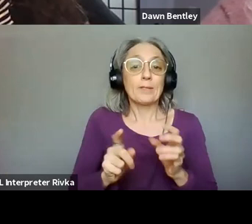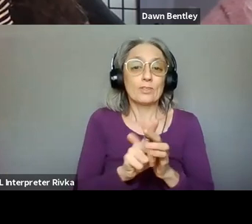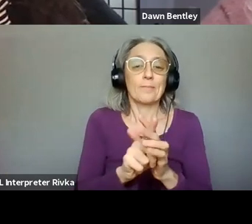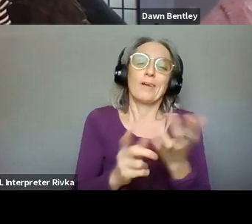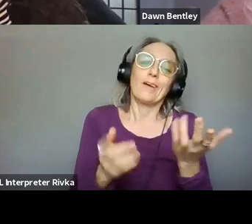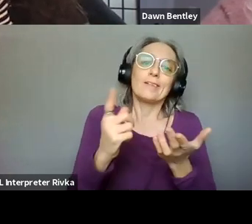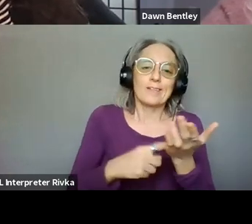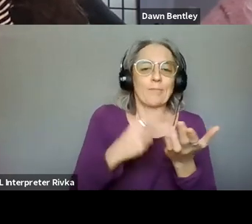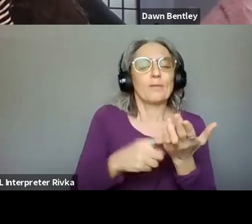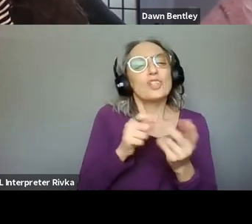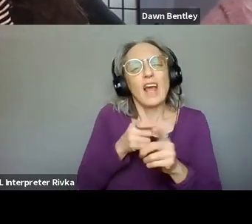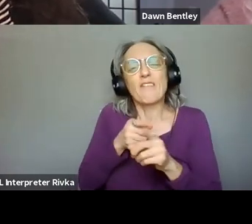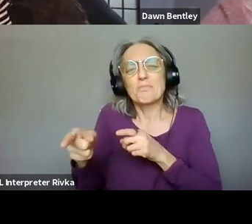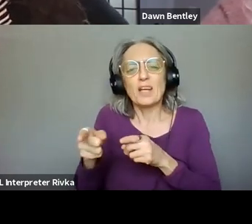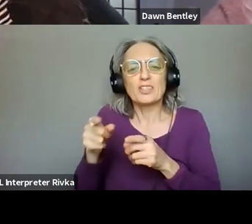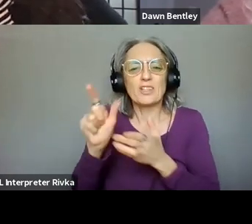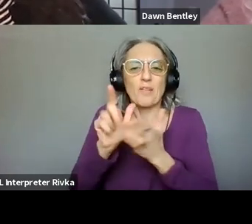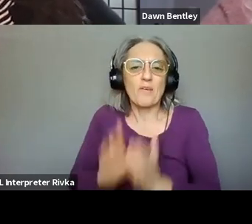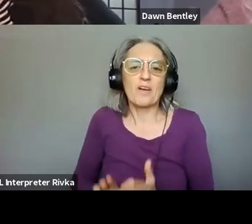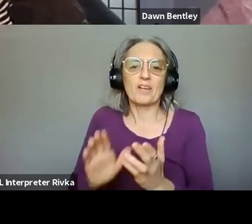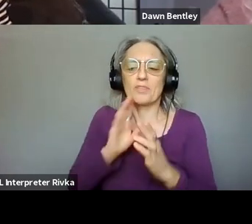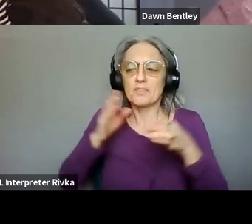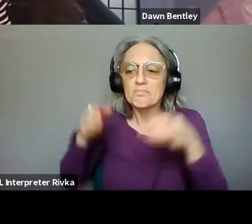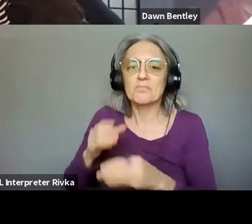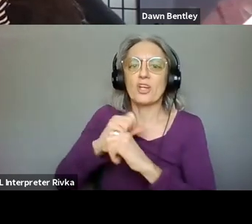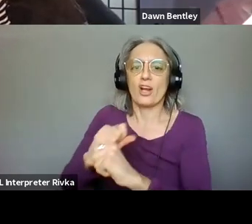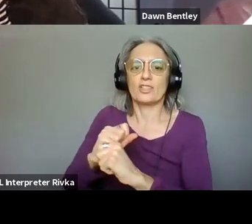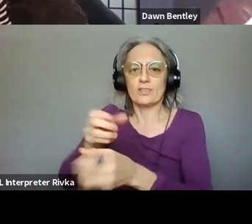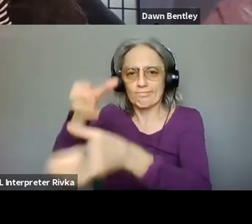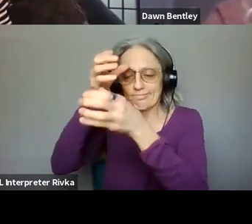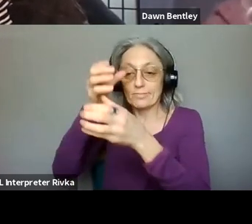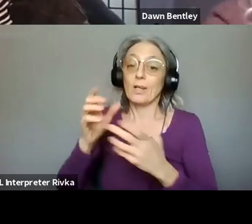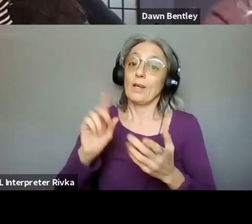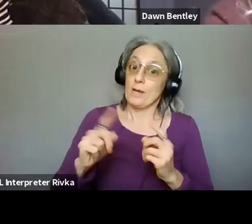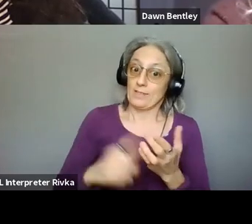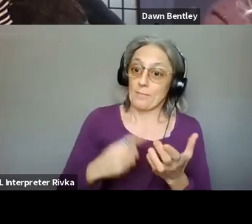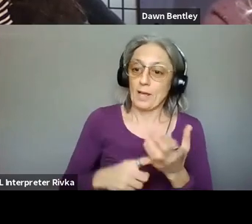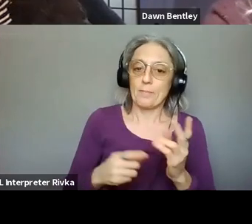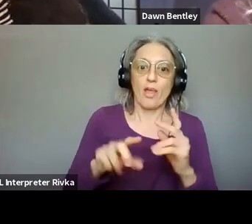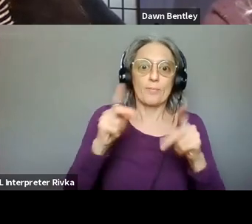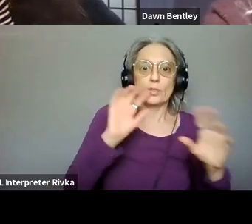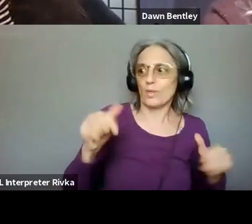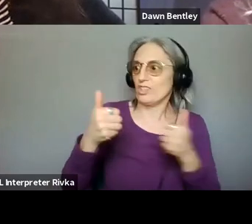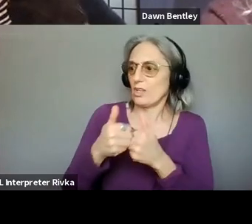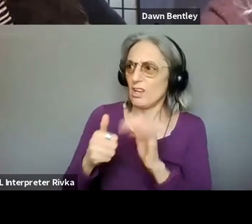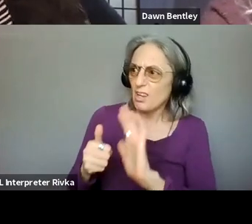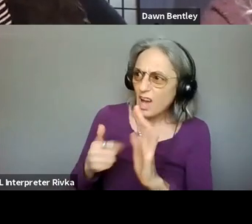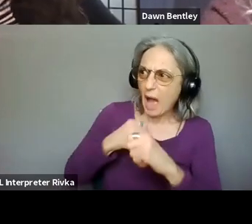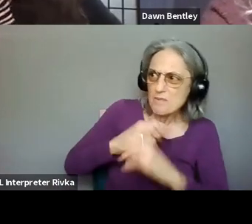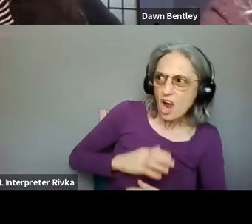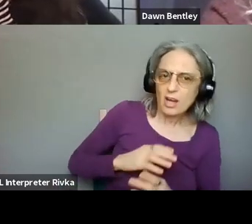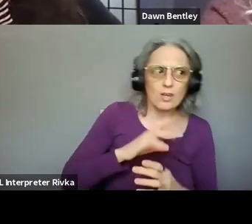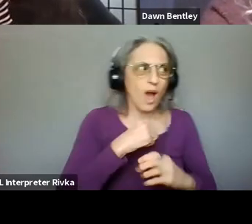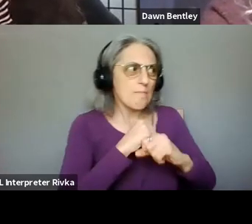counsel. But again, it just depends on, and even if it's a contested guardianship, that's another big concern, is if it's an uncontested guardianship, you may not